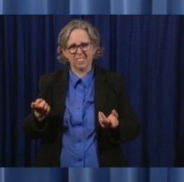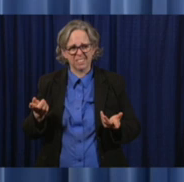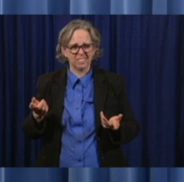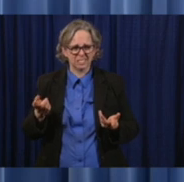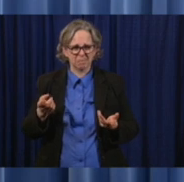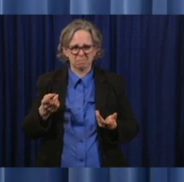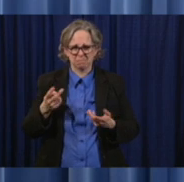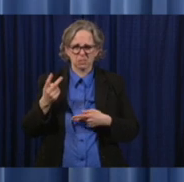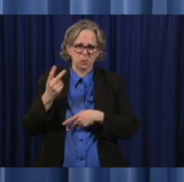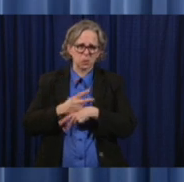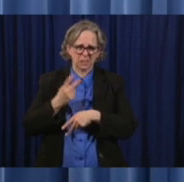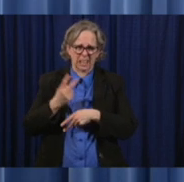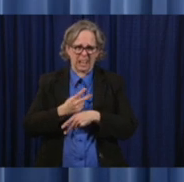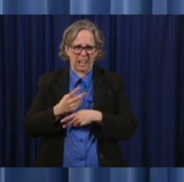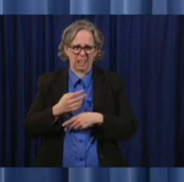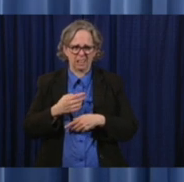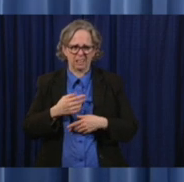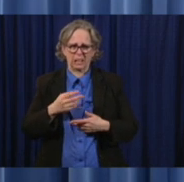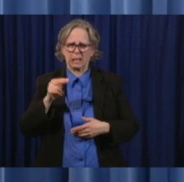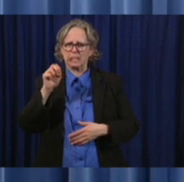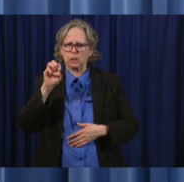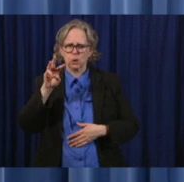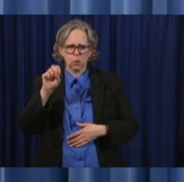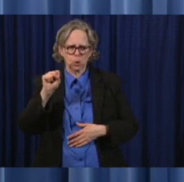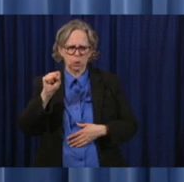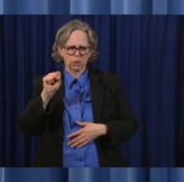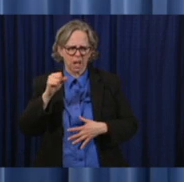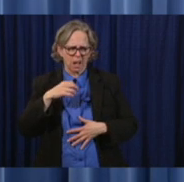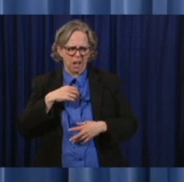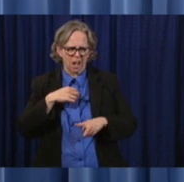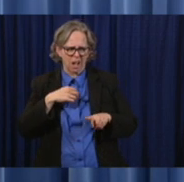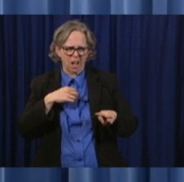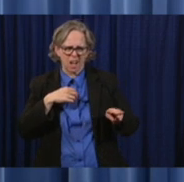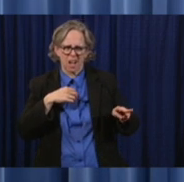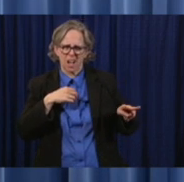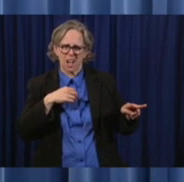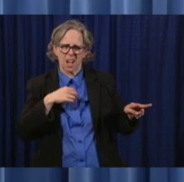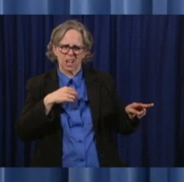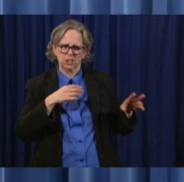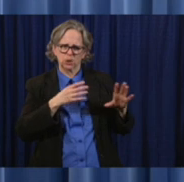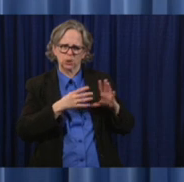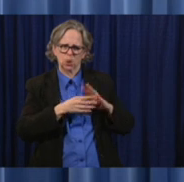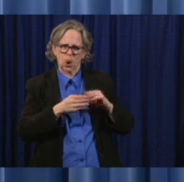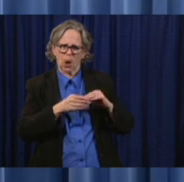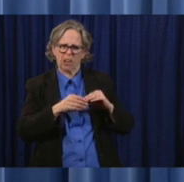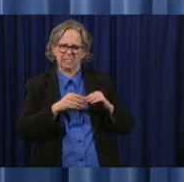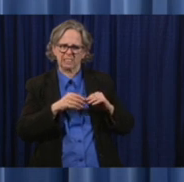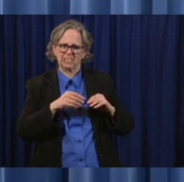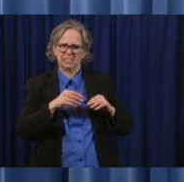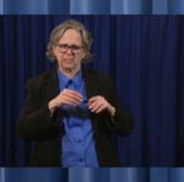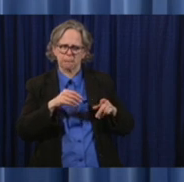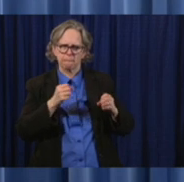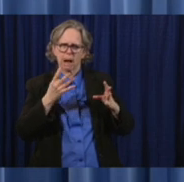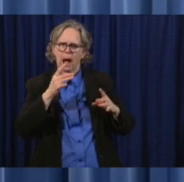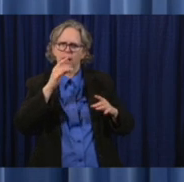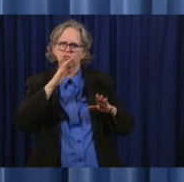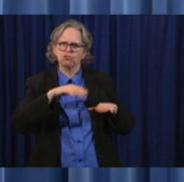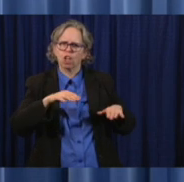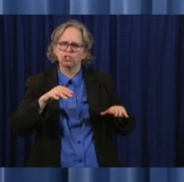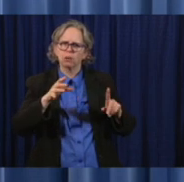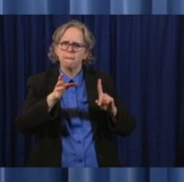some kind of gut-wrenching stories nationwide about kids being impacted. But we do know